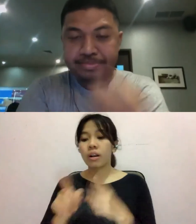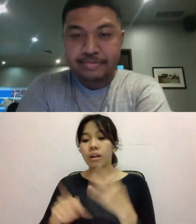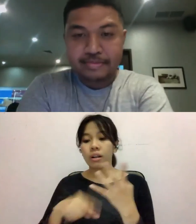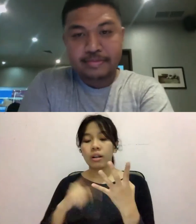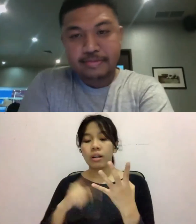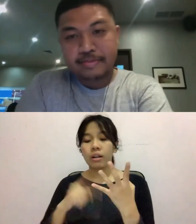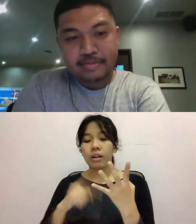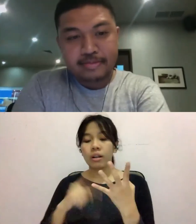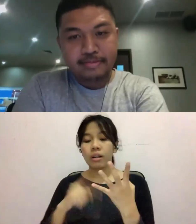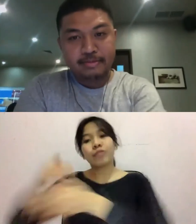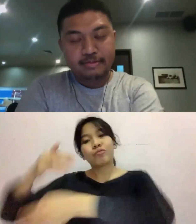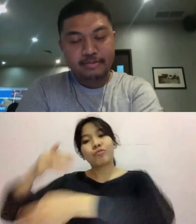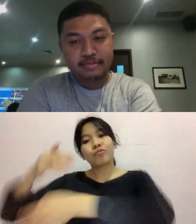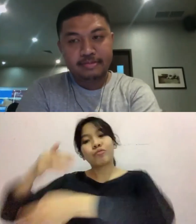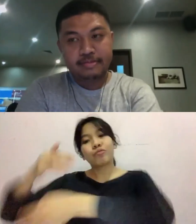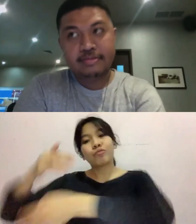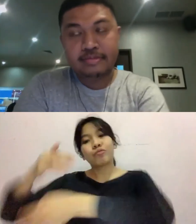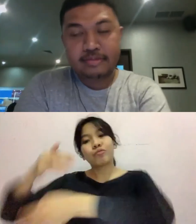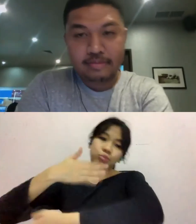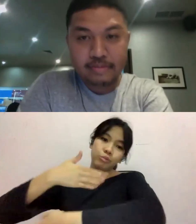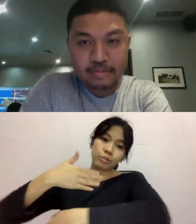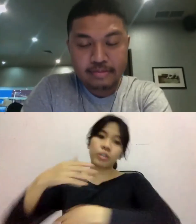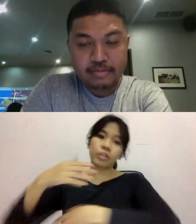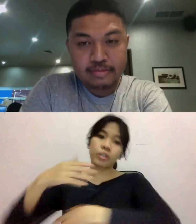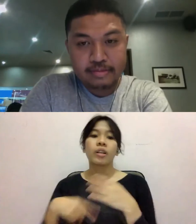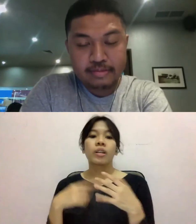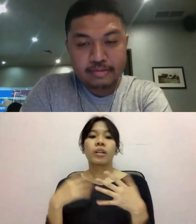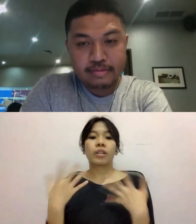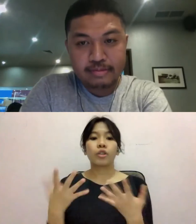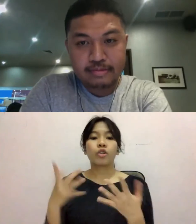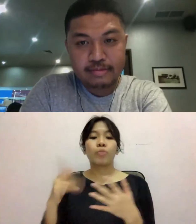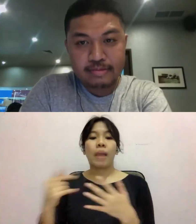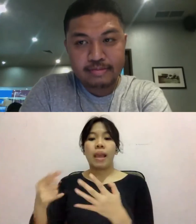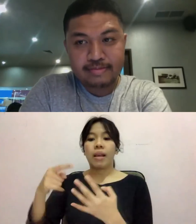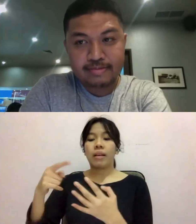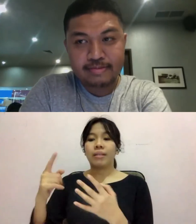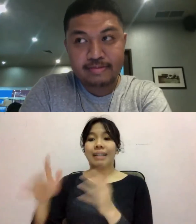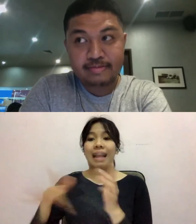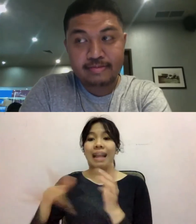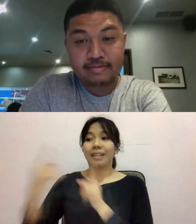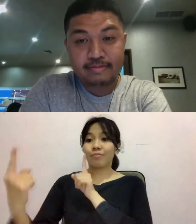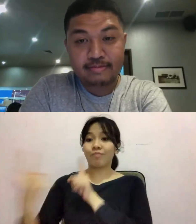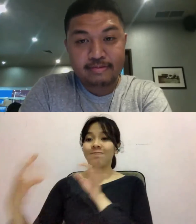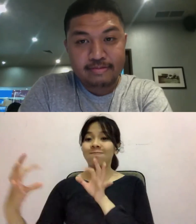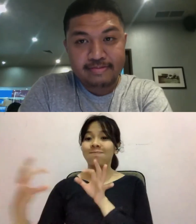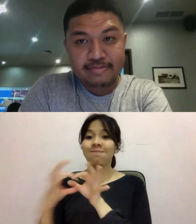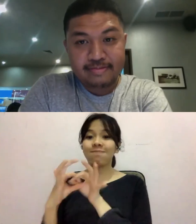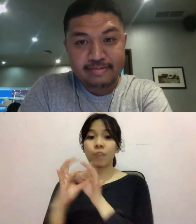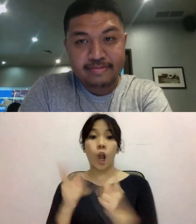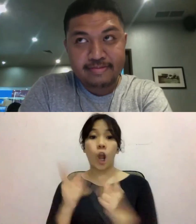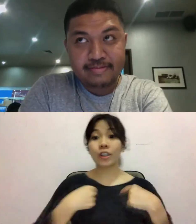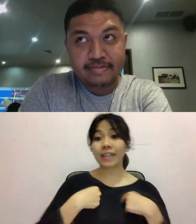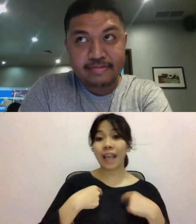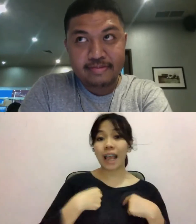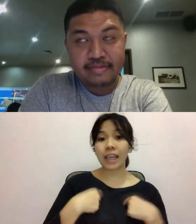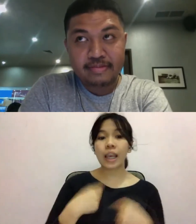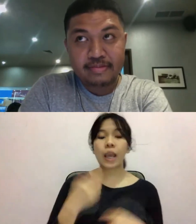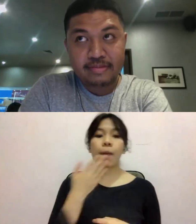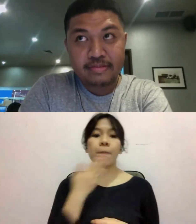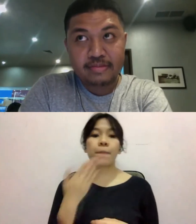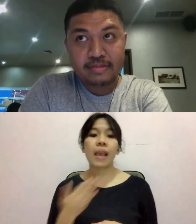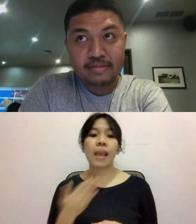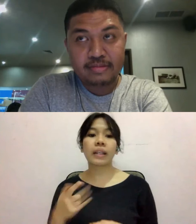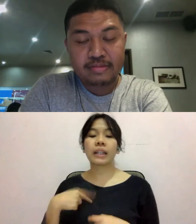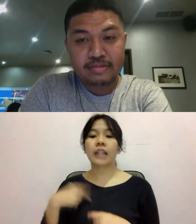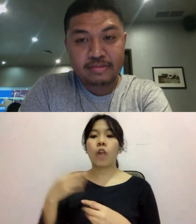own rankings in terms of how they want to be loved. For example, for me, I like giving and receiving gifts because